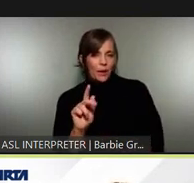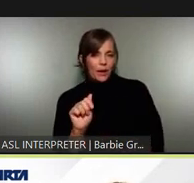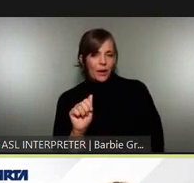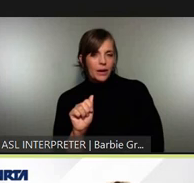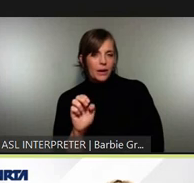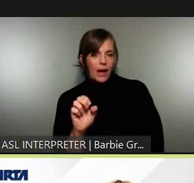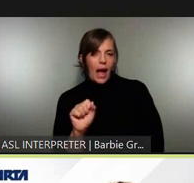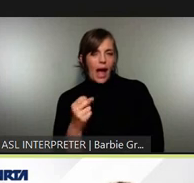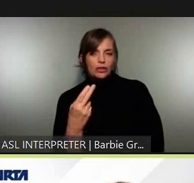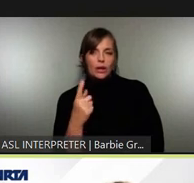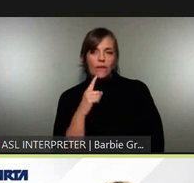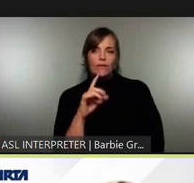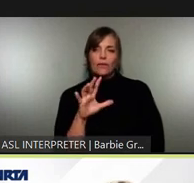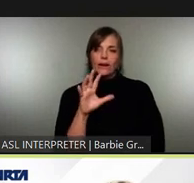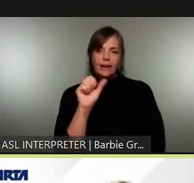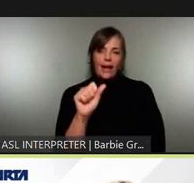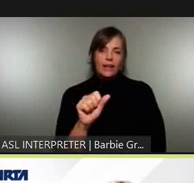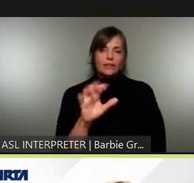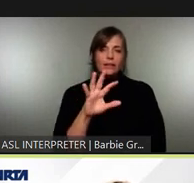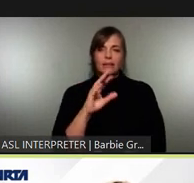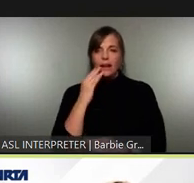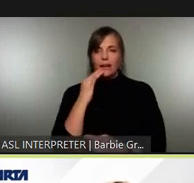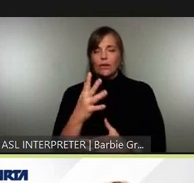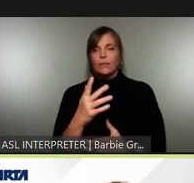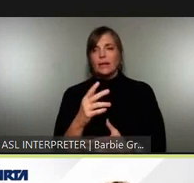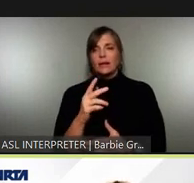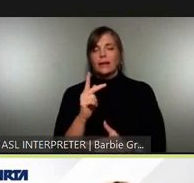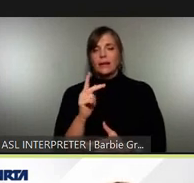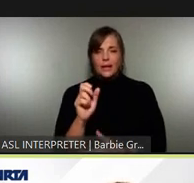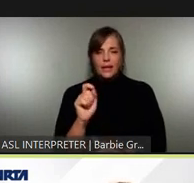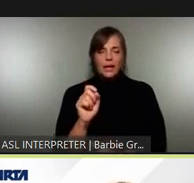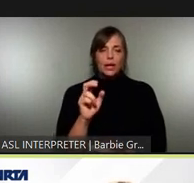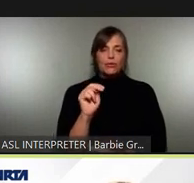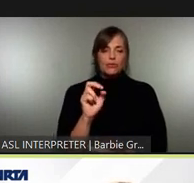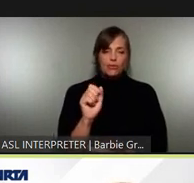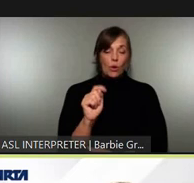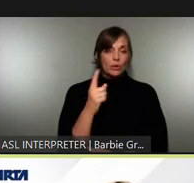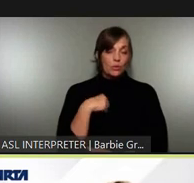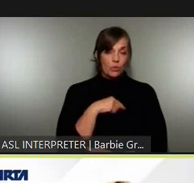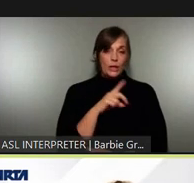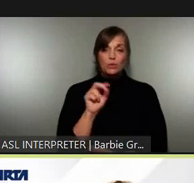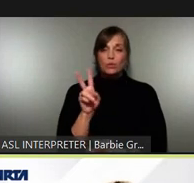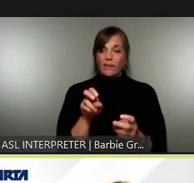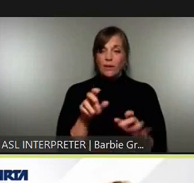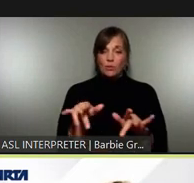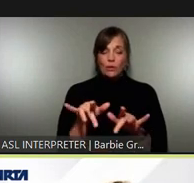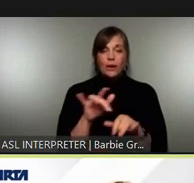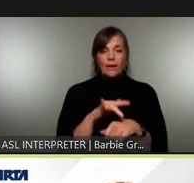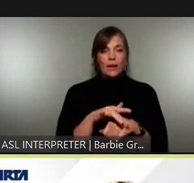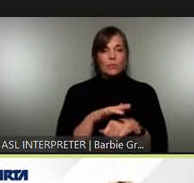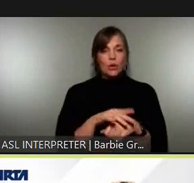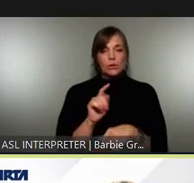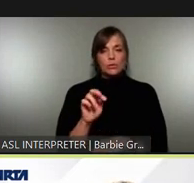his engaging and informative keynote presentation. We plan to have that recorded and available on the